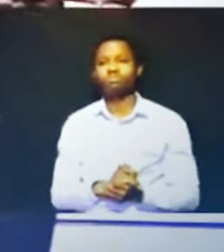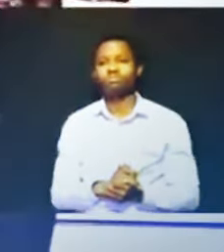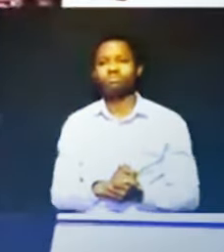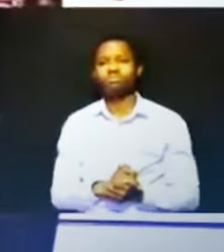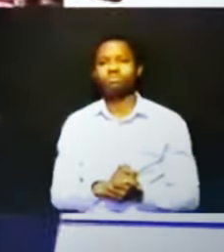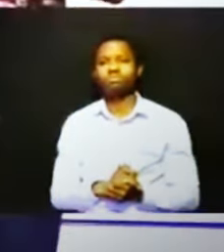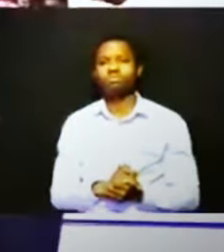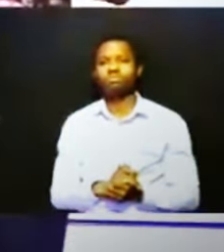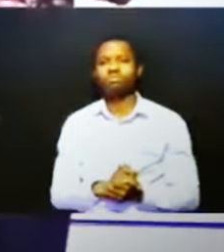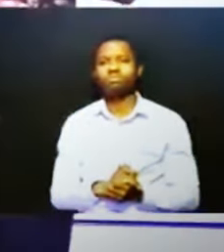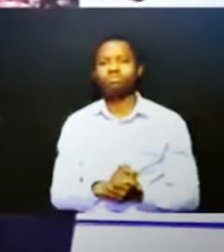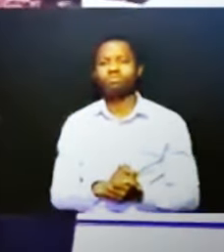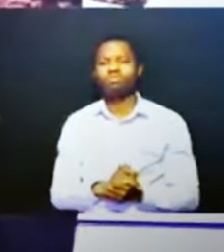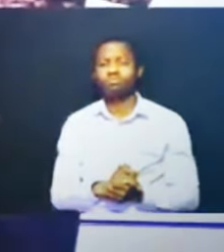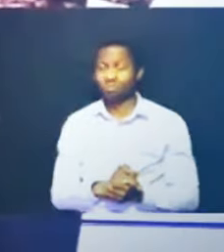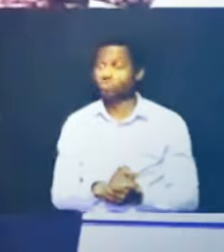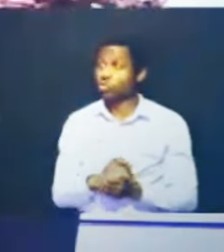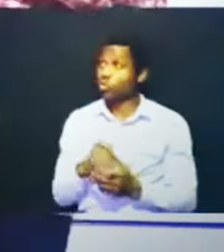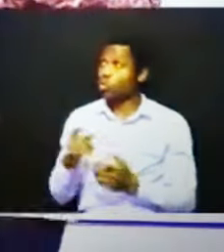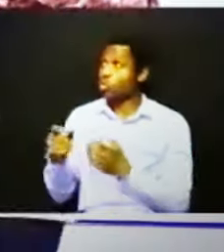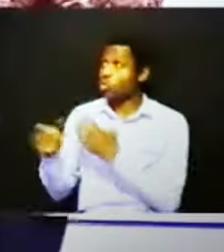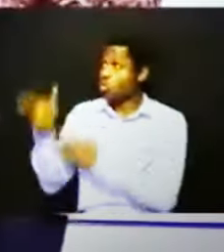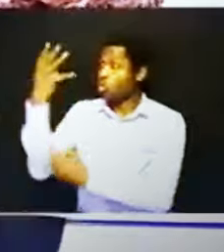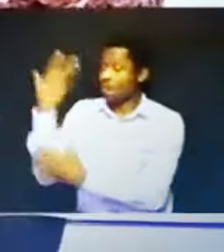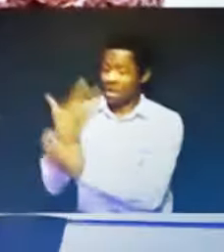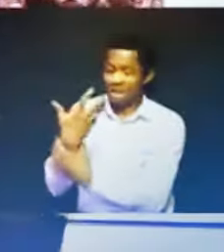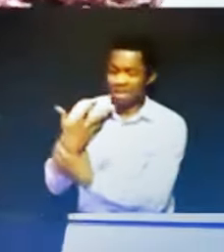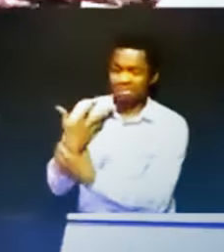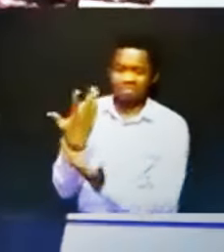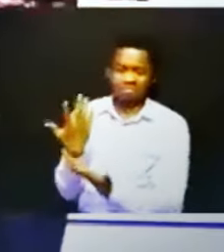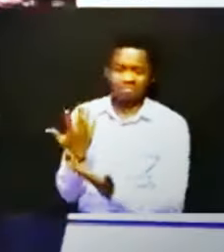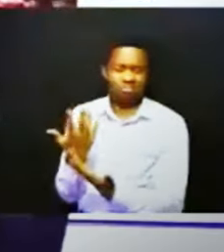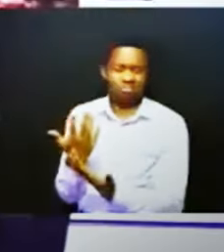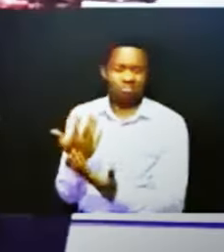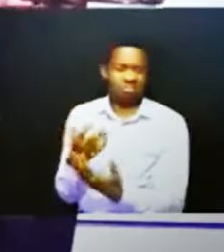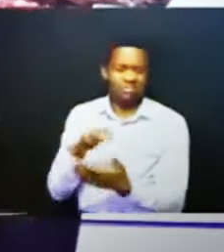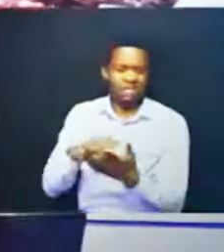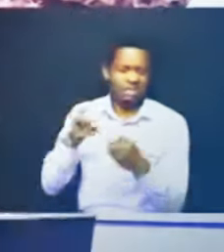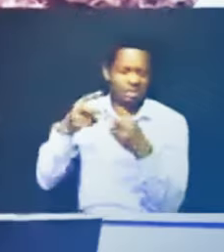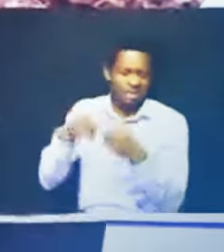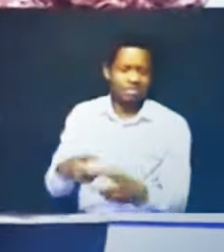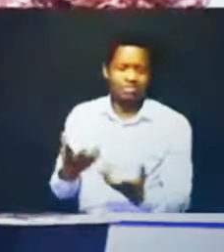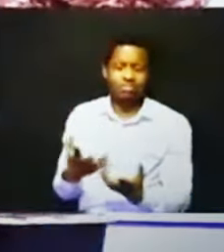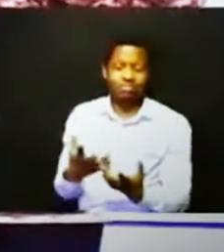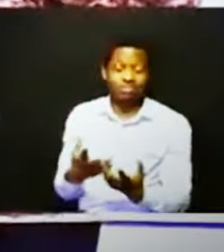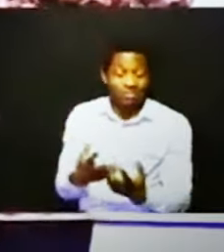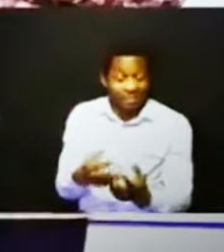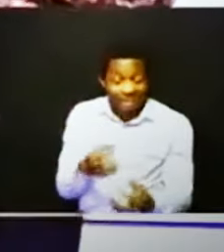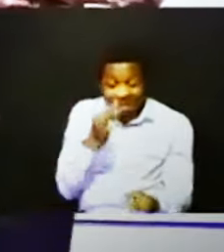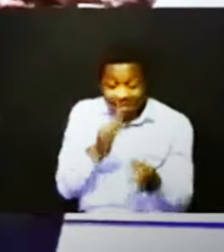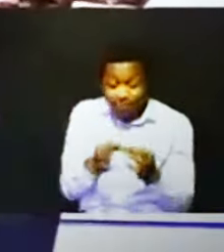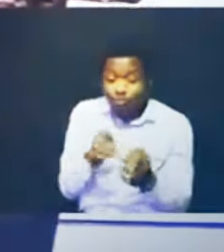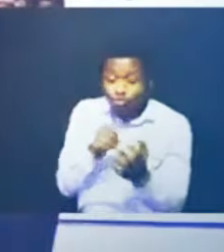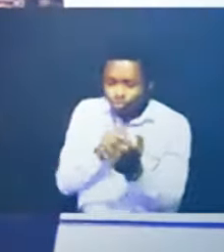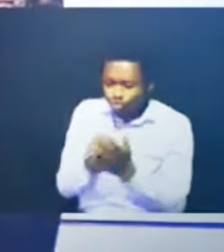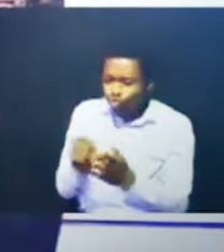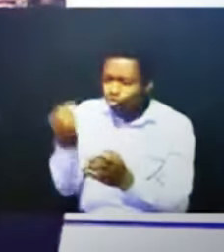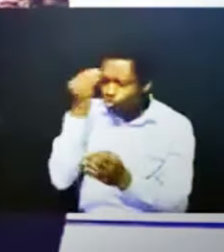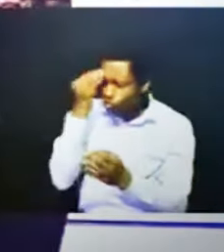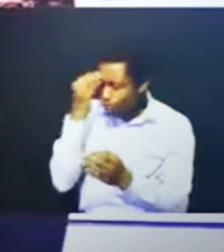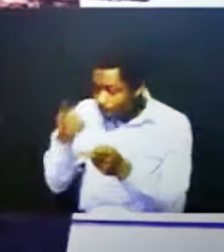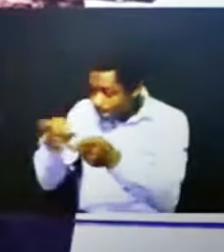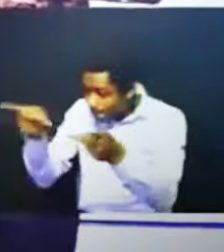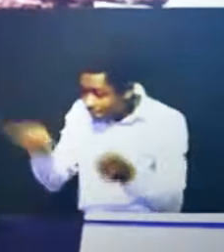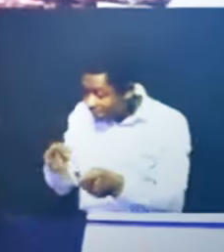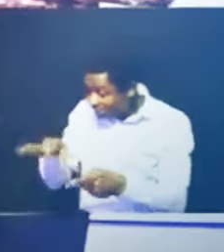is God's hand is referring to. Ochre onyame ensa en aye nsa. "If only I knew where to find him, that is God.